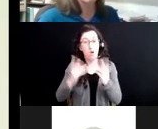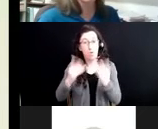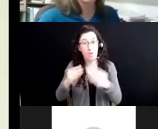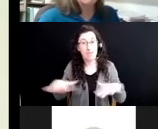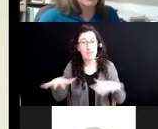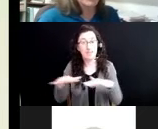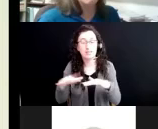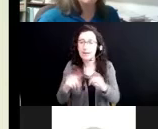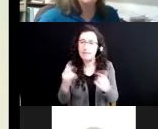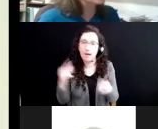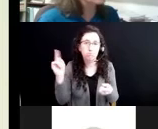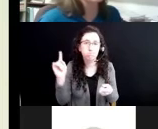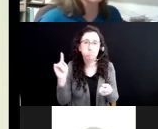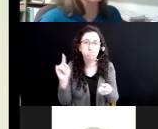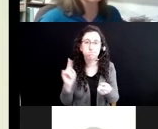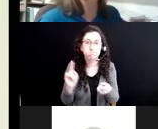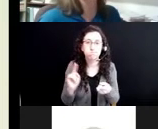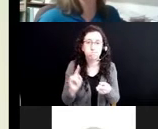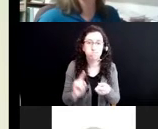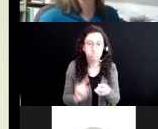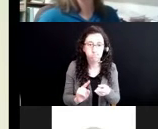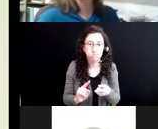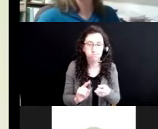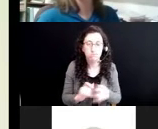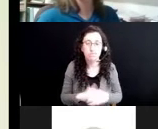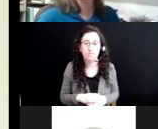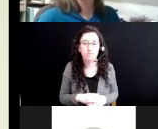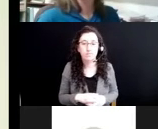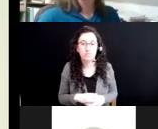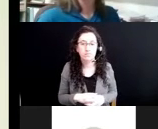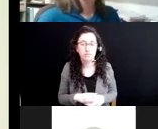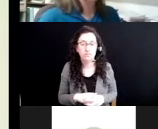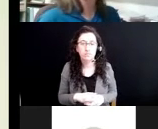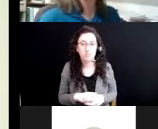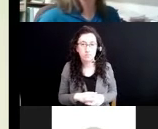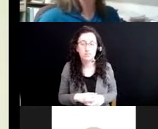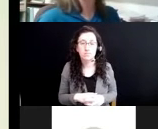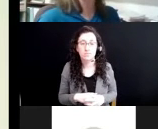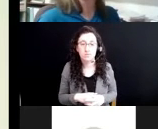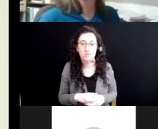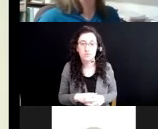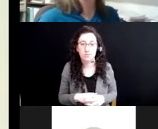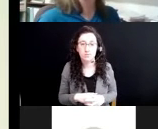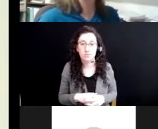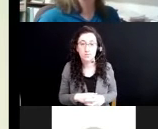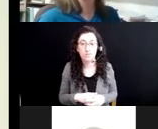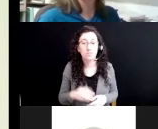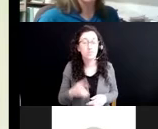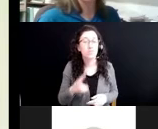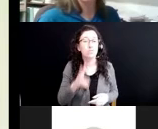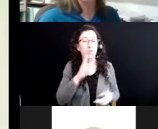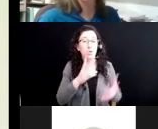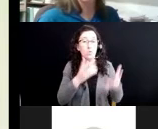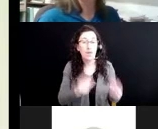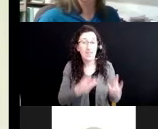are still being filled, and mitigated wetlands don't function the way